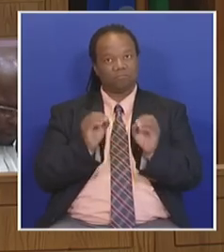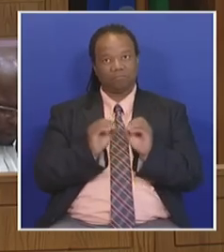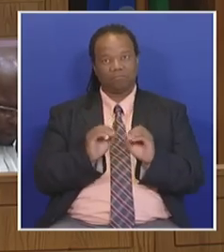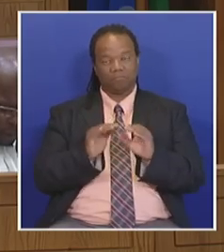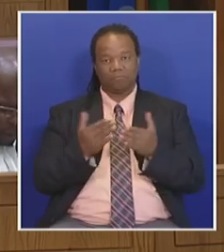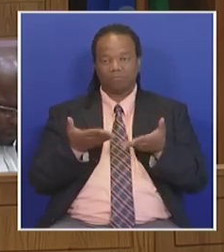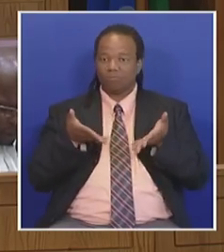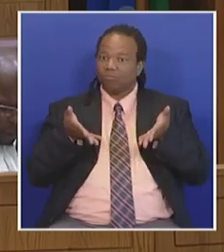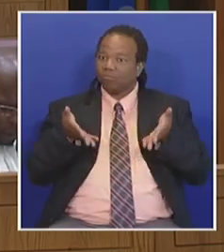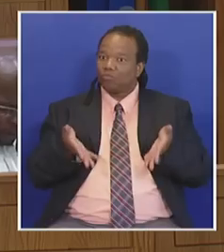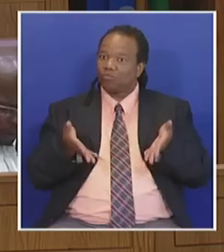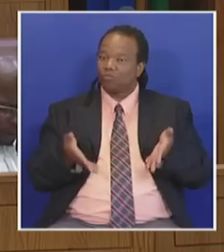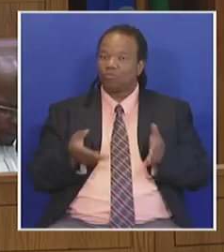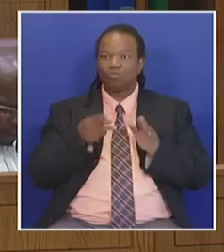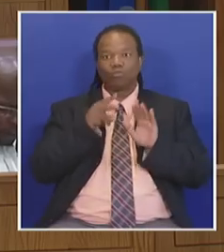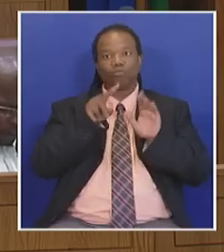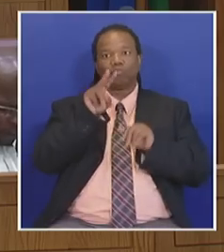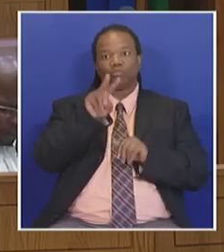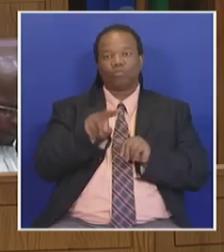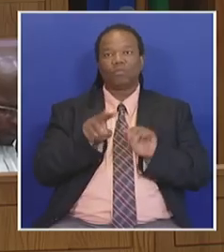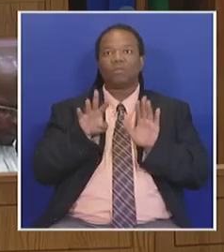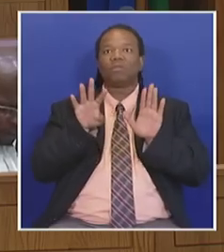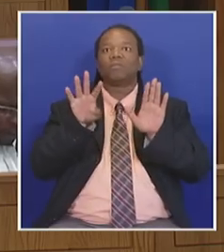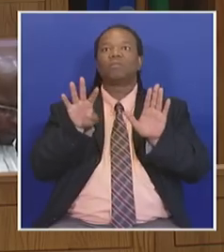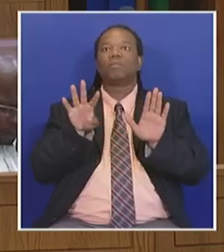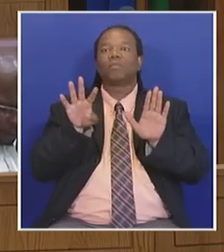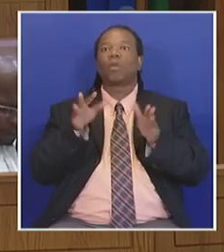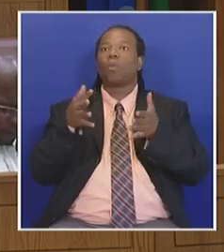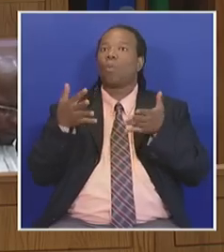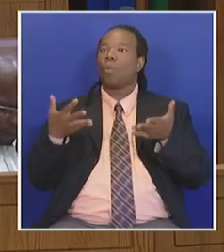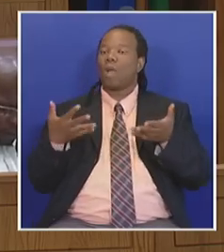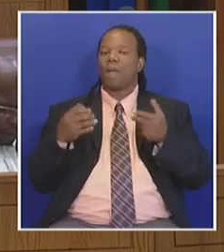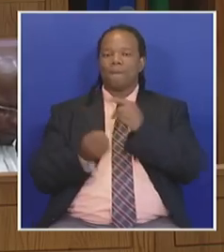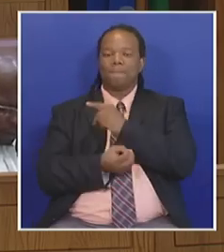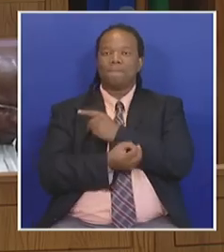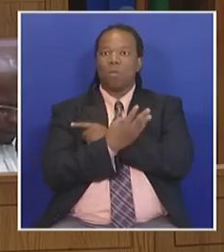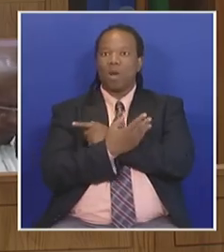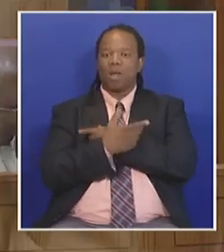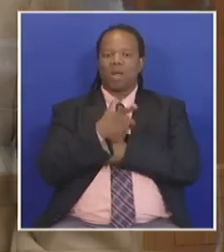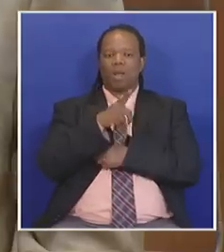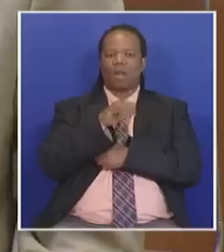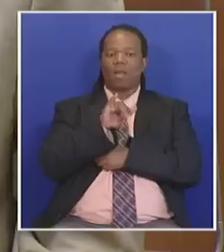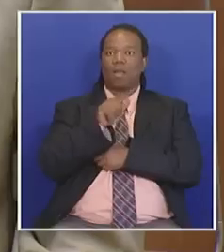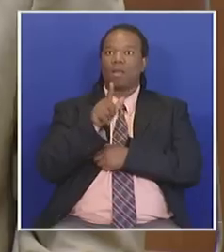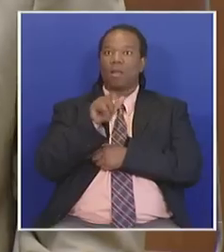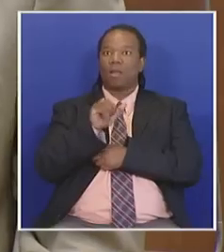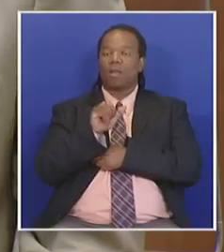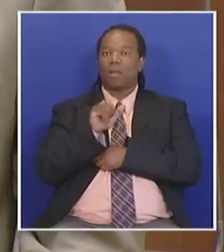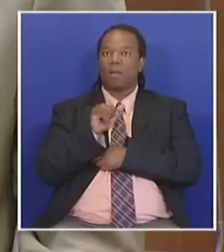the 20th day since the collapse at Lily Mine in Mpumalanga, where 3 miners remain trapped